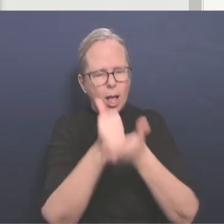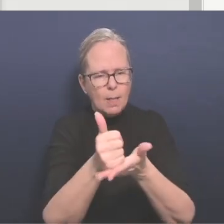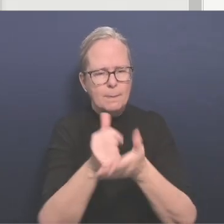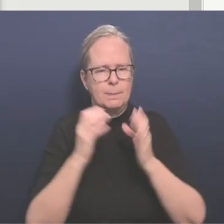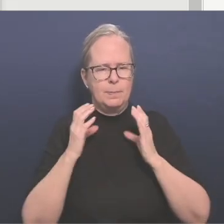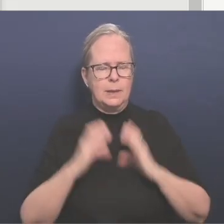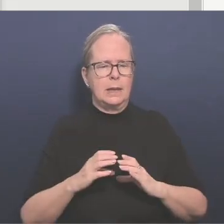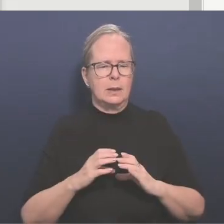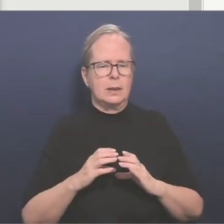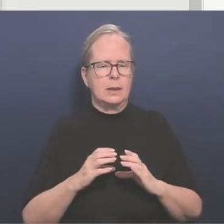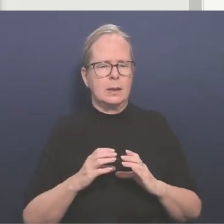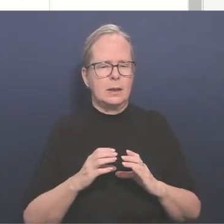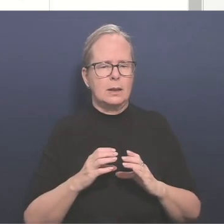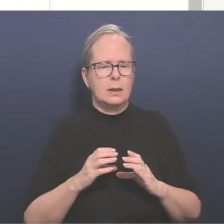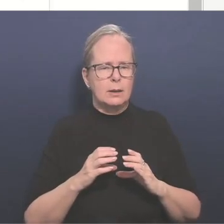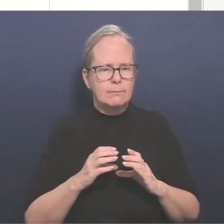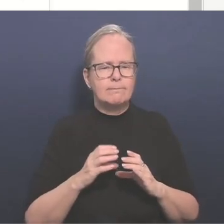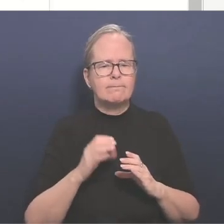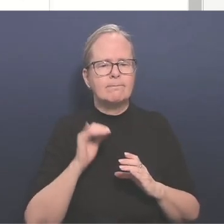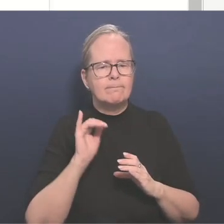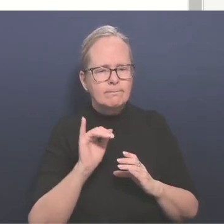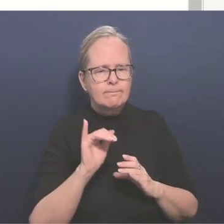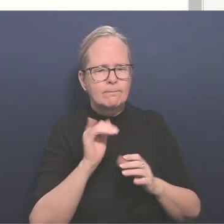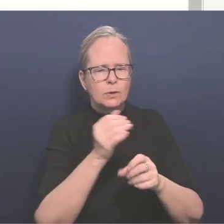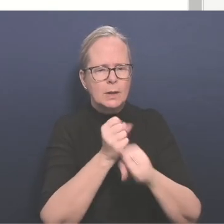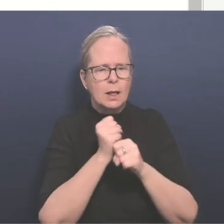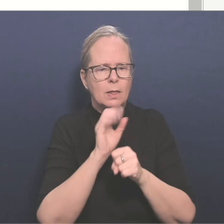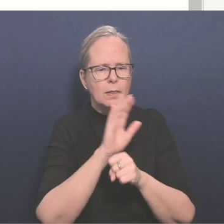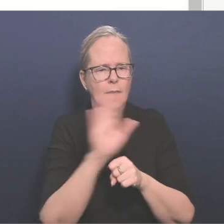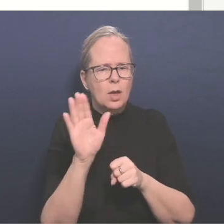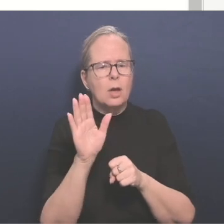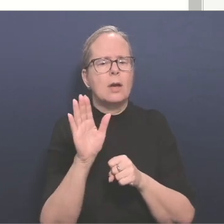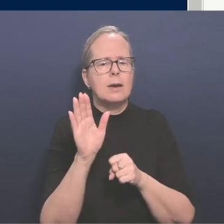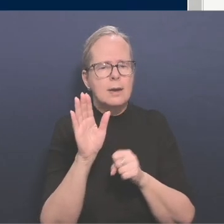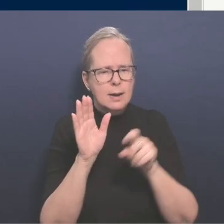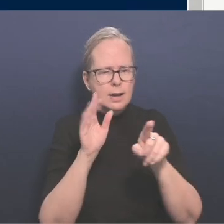very recommended tool. And